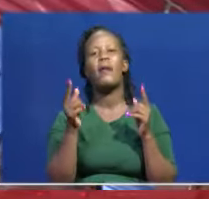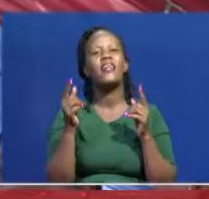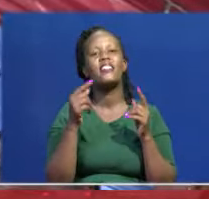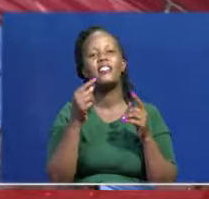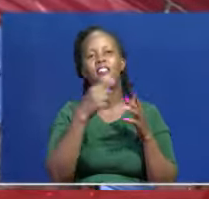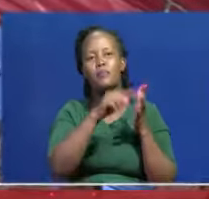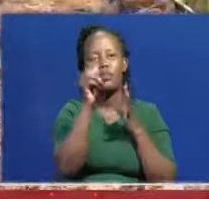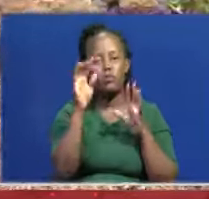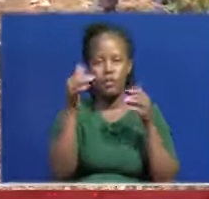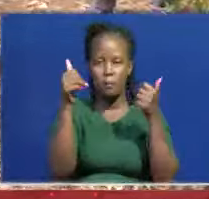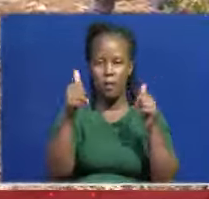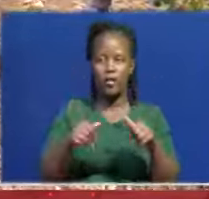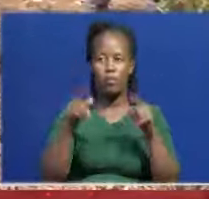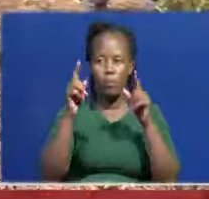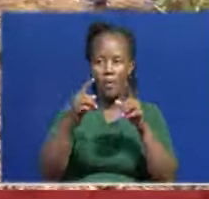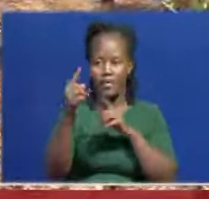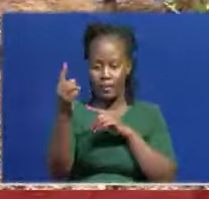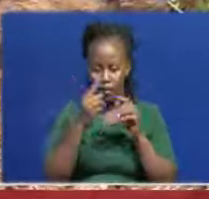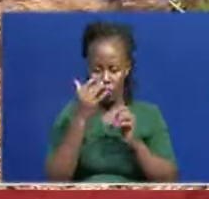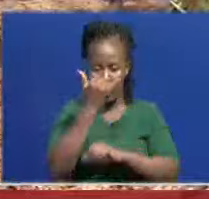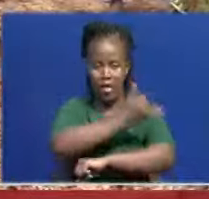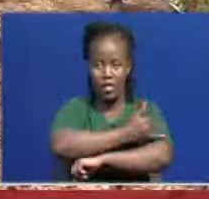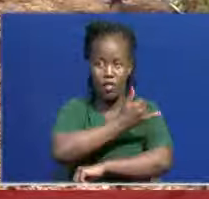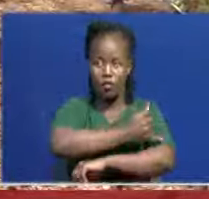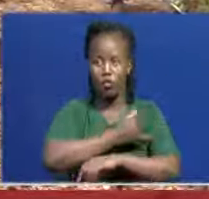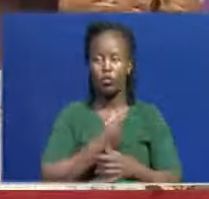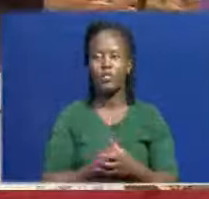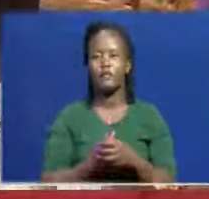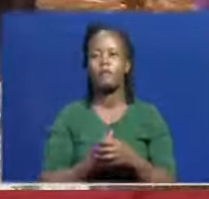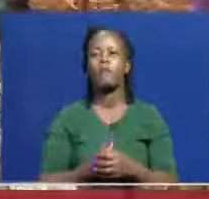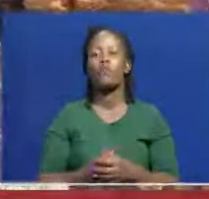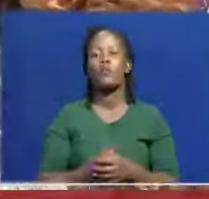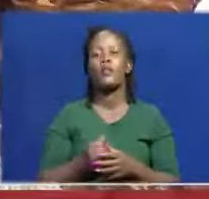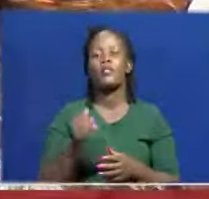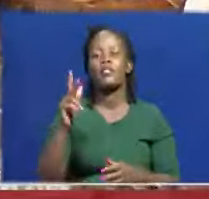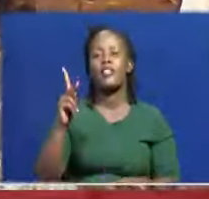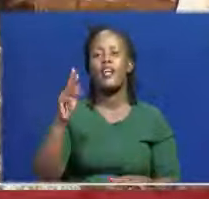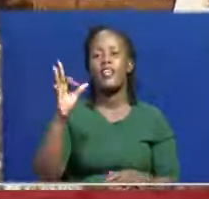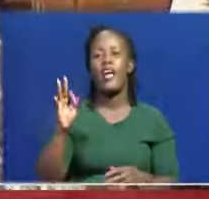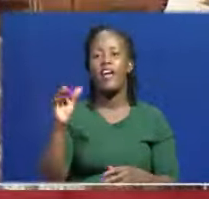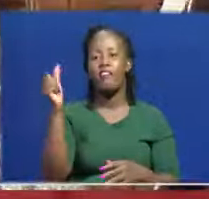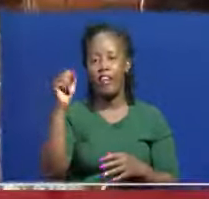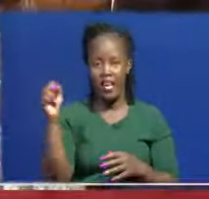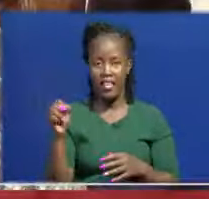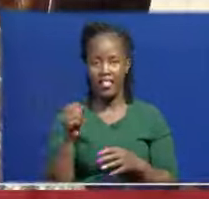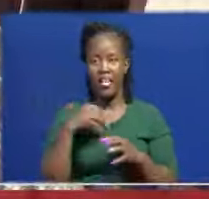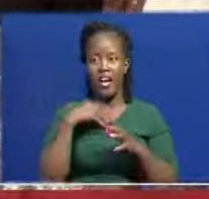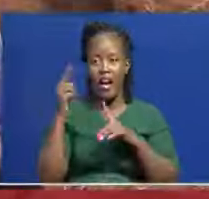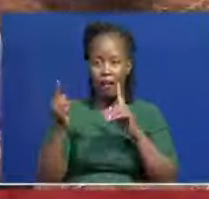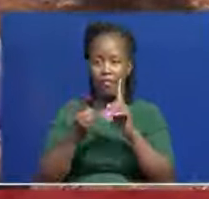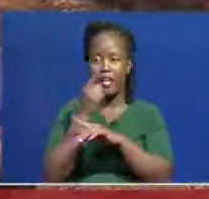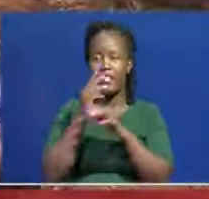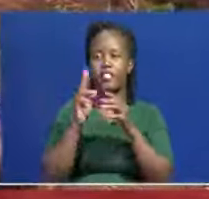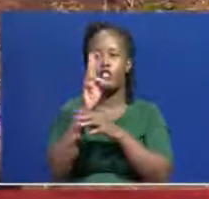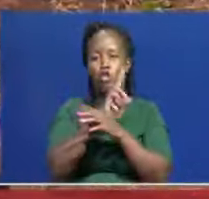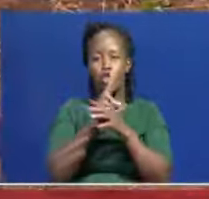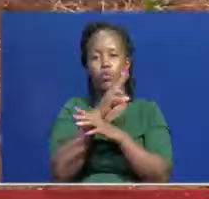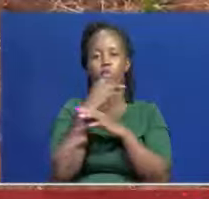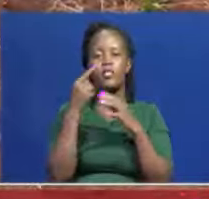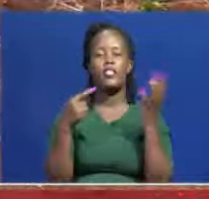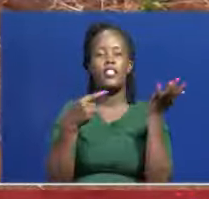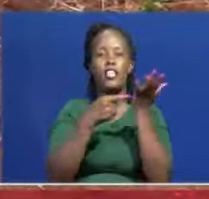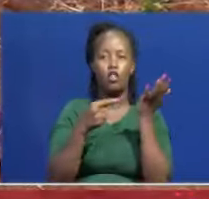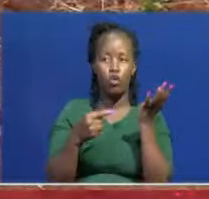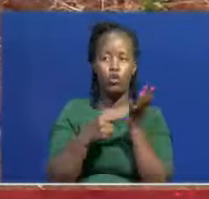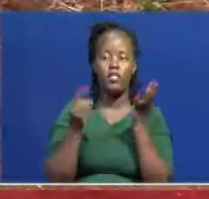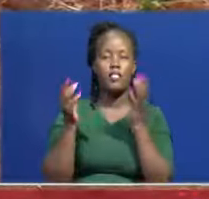into our institutions. Meanwhile, the Kenya Forest Services has begun embracing technology in conservation of forests in